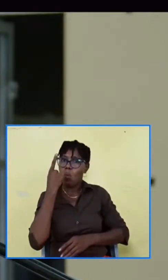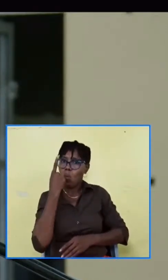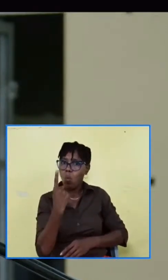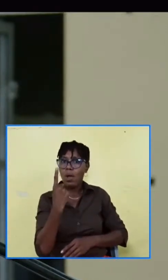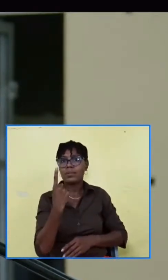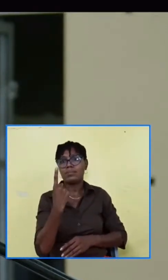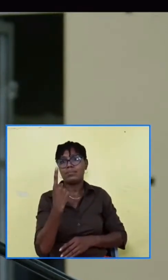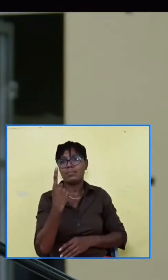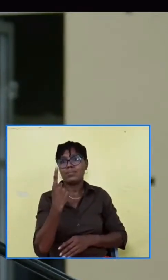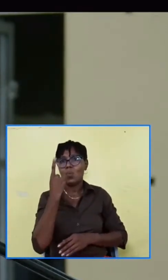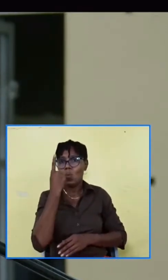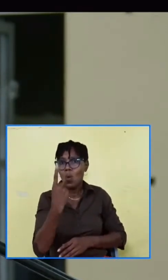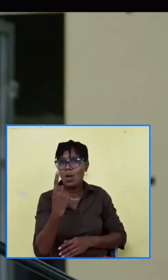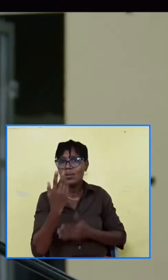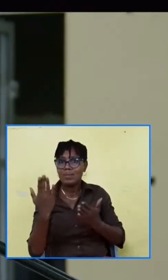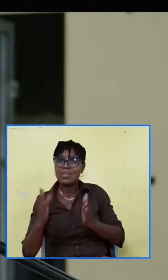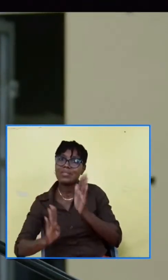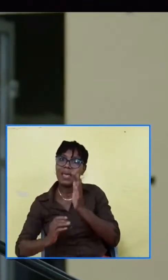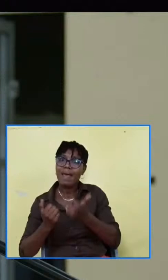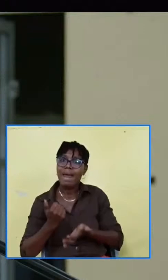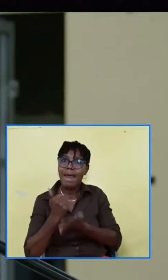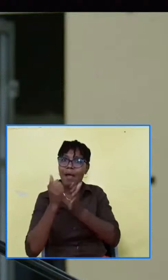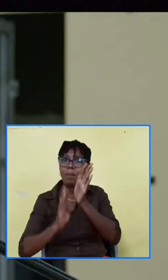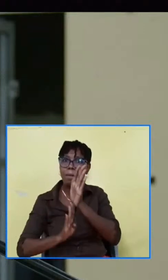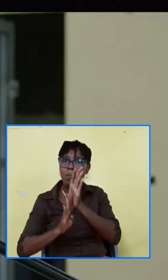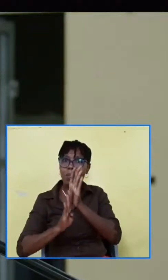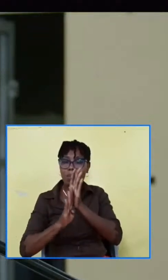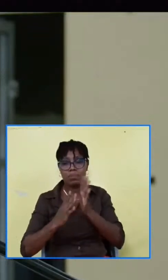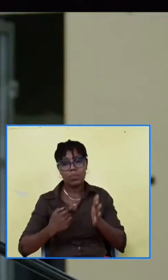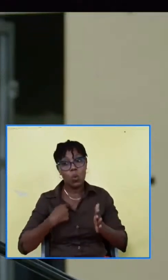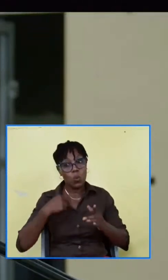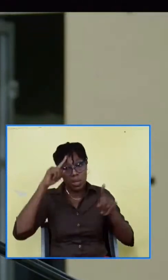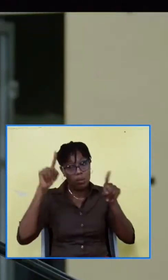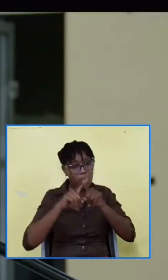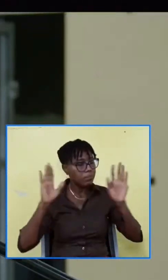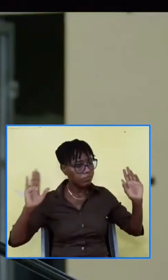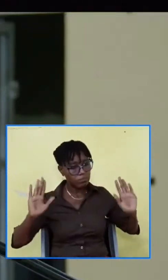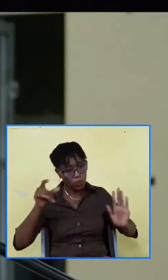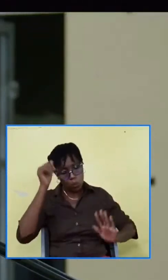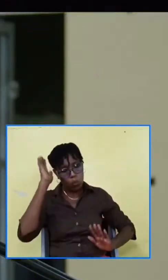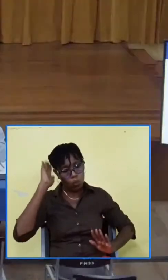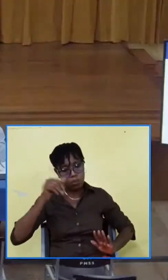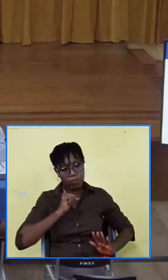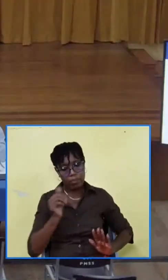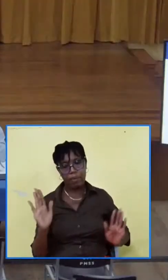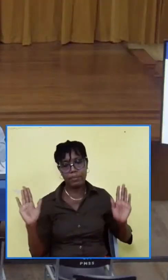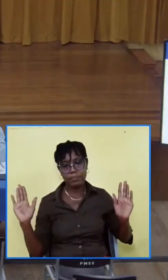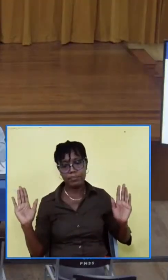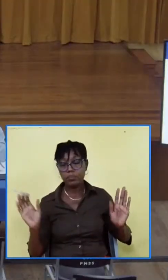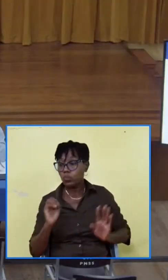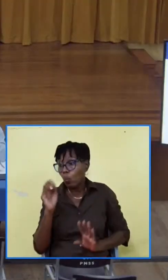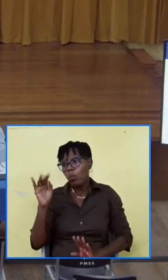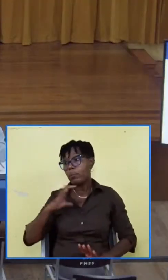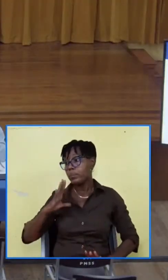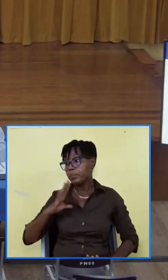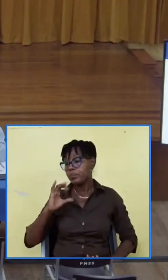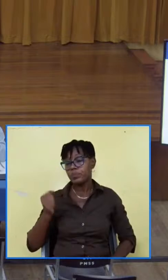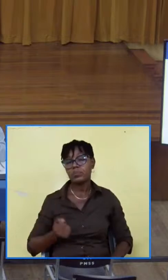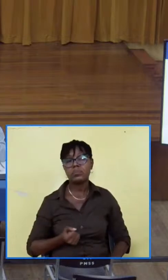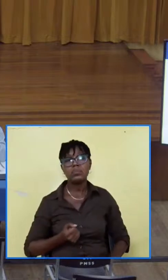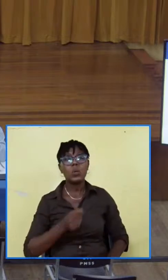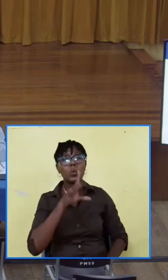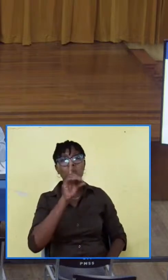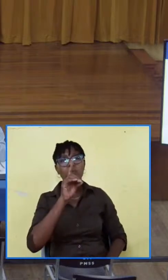One of the engine of growth of the economy. We will disagree on that. Mr. Deputy Chair, isn't what your